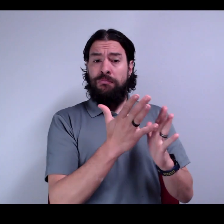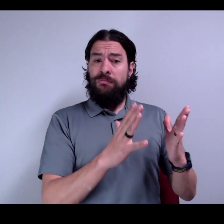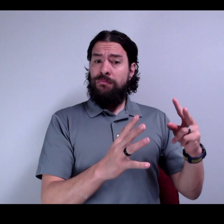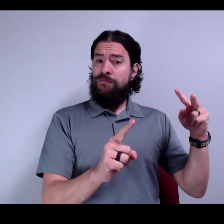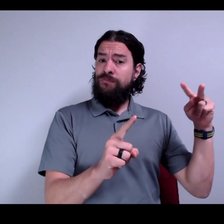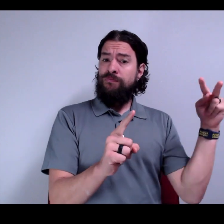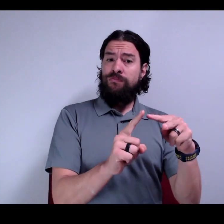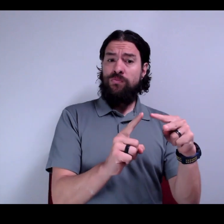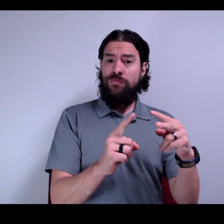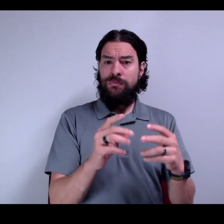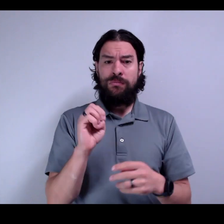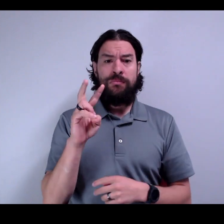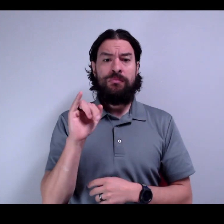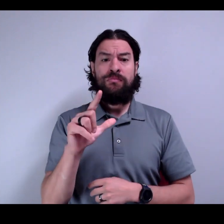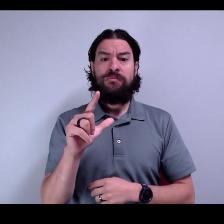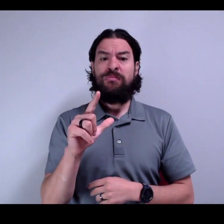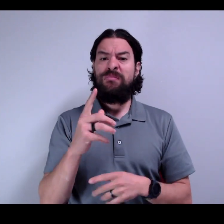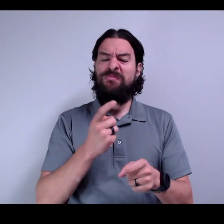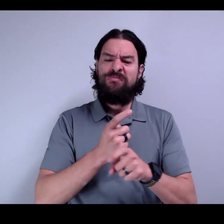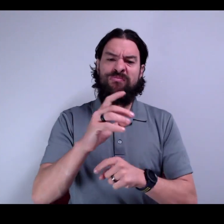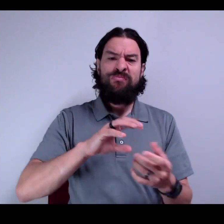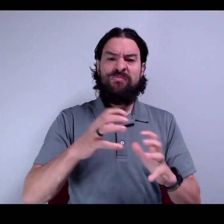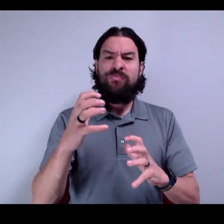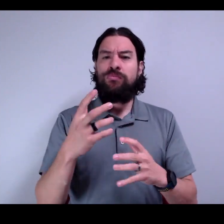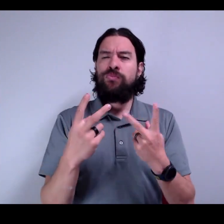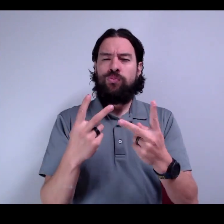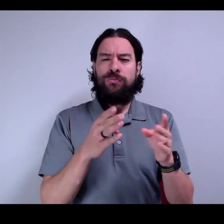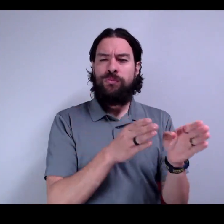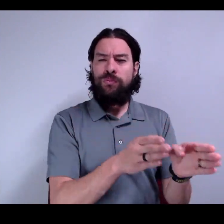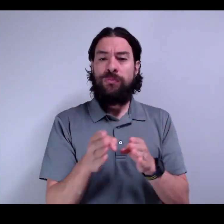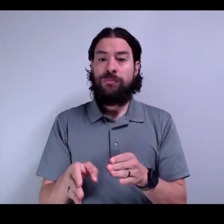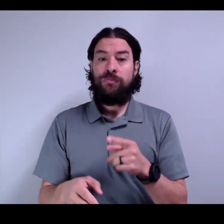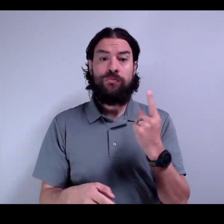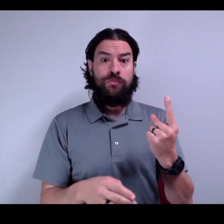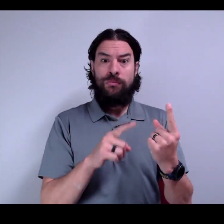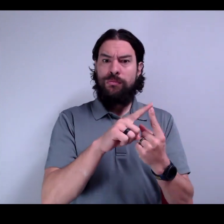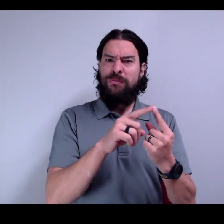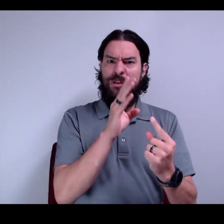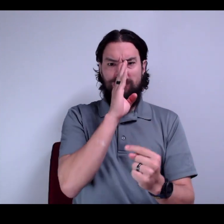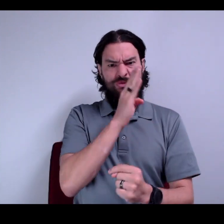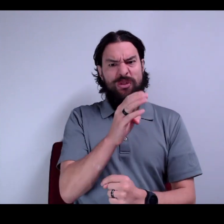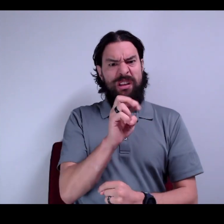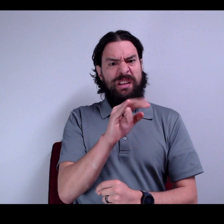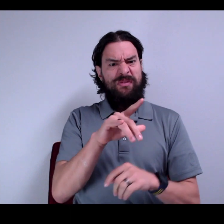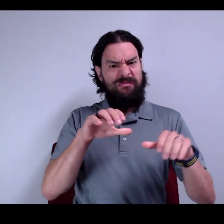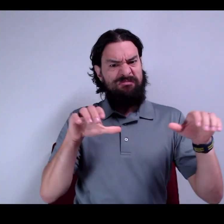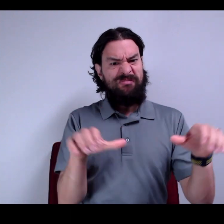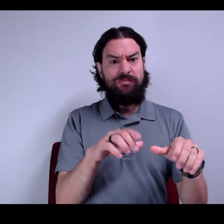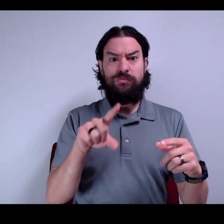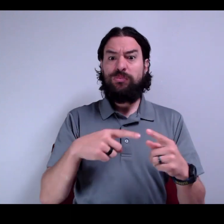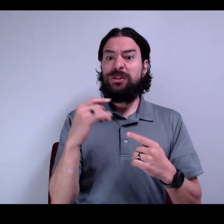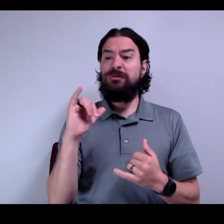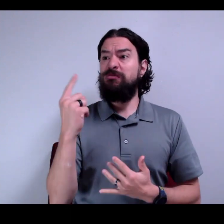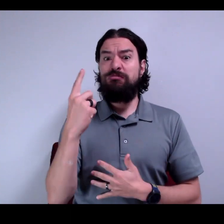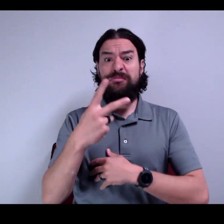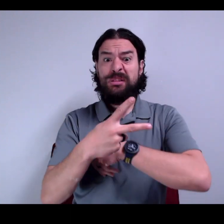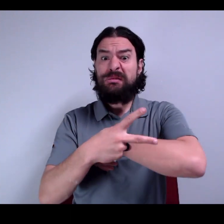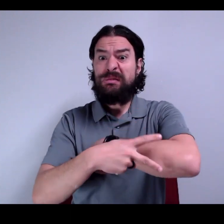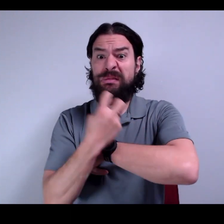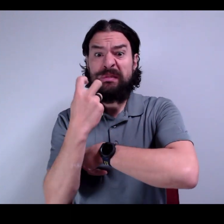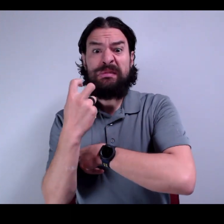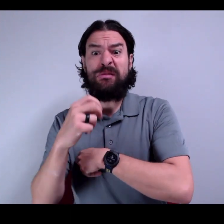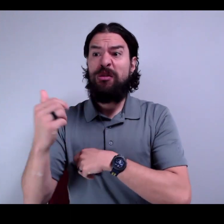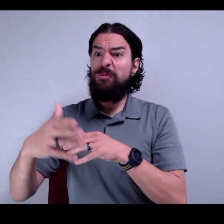Bible's point of view, evil ruins things in at least two ways. There's a direct effect of our evil, like when someone steals from